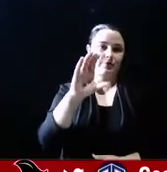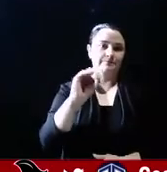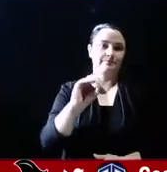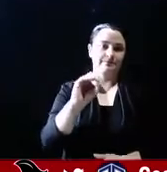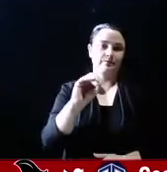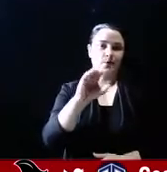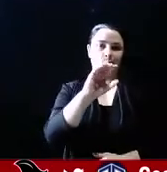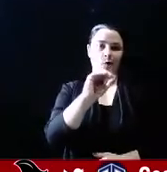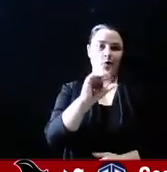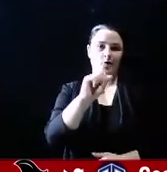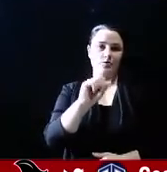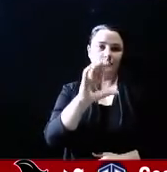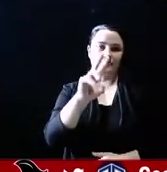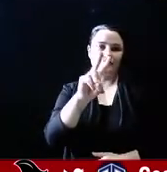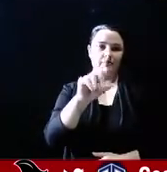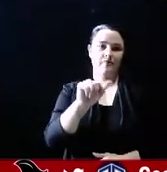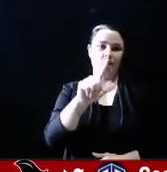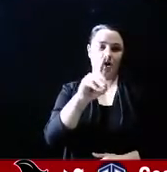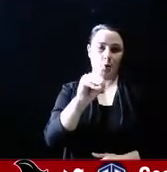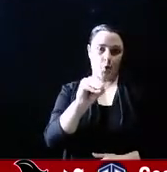Osvaldo Aguirre.